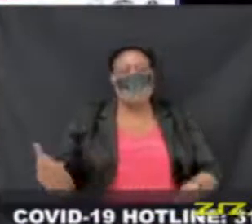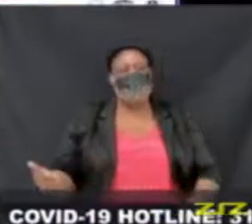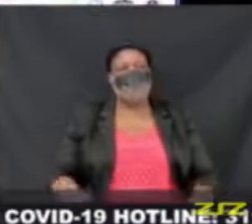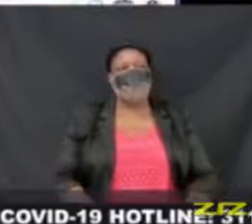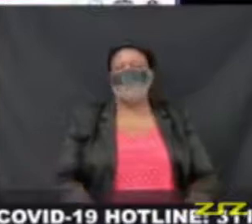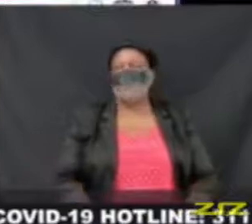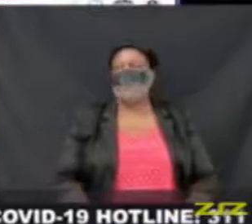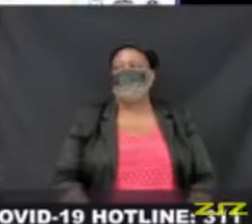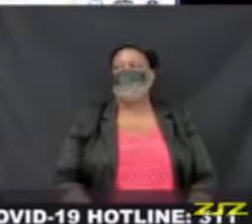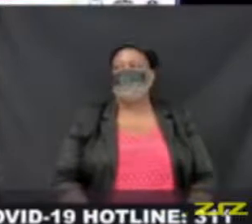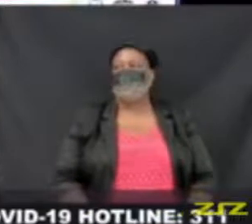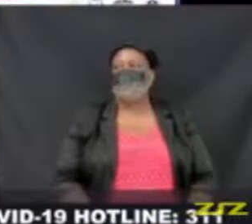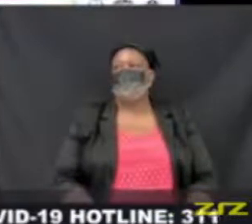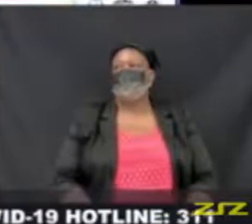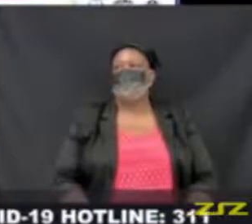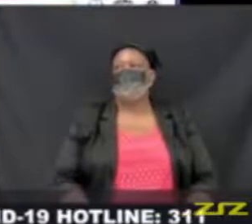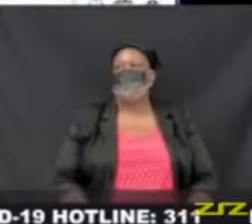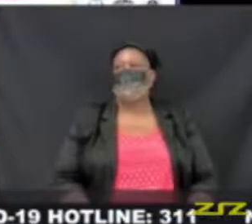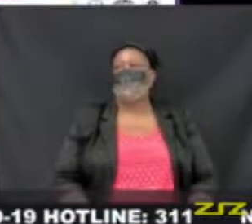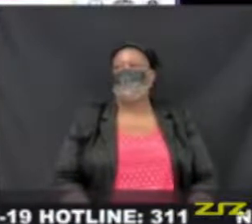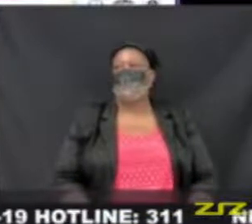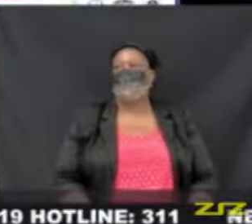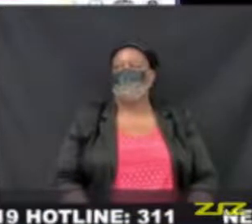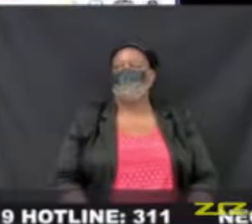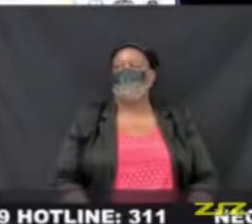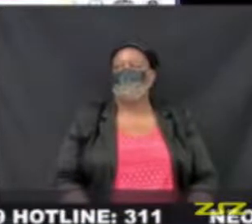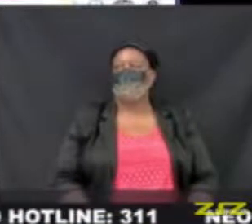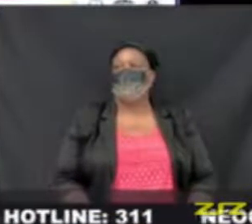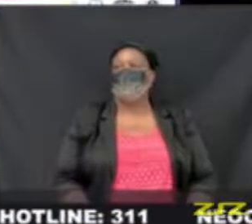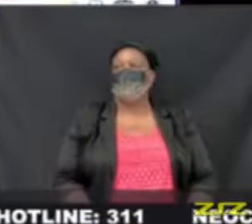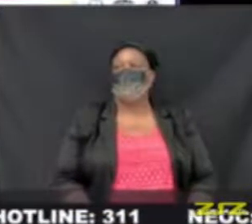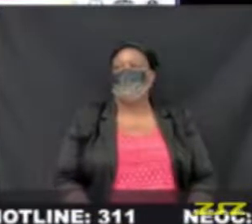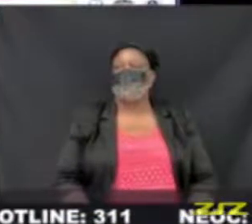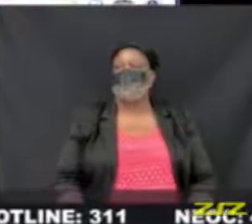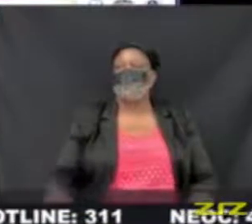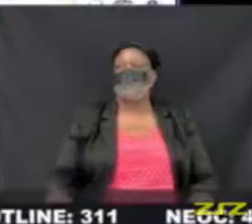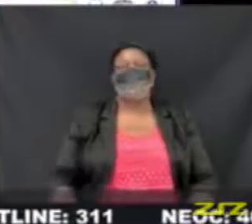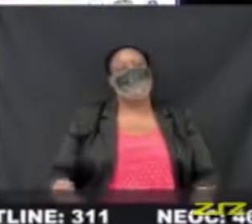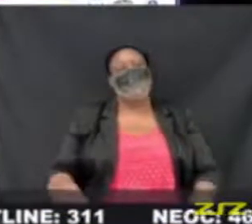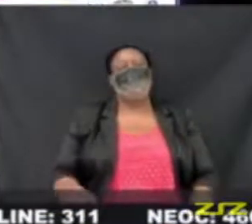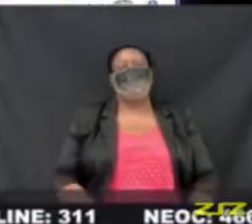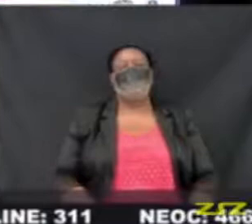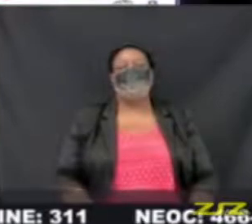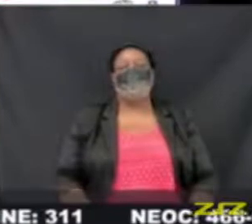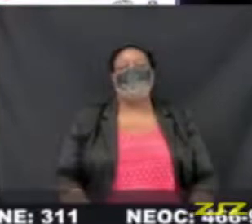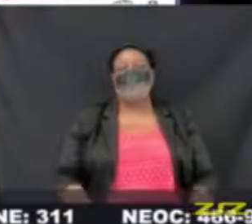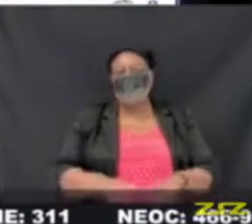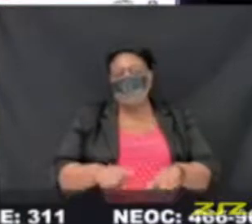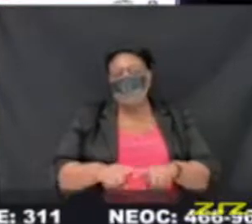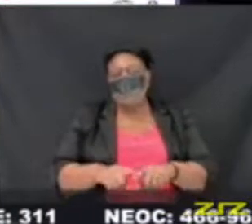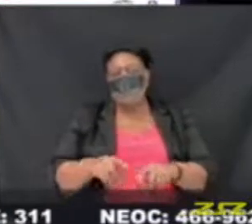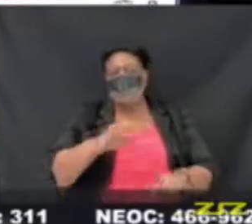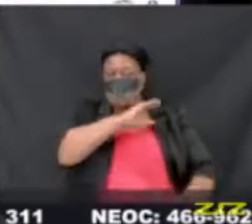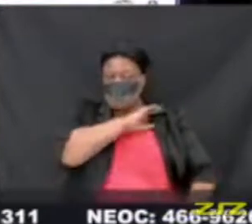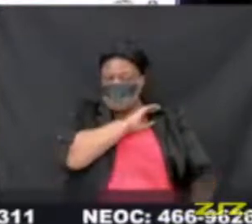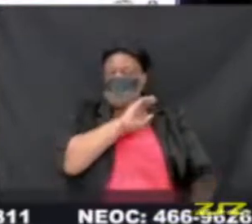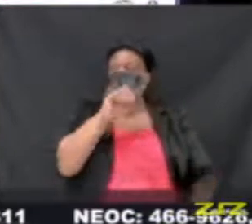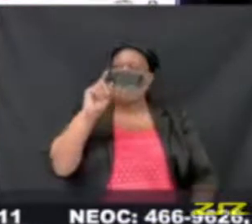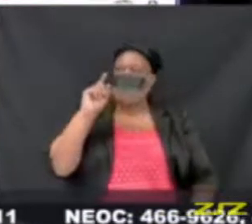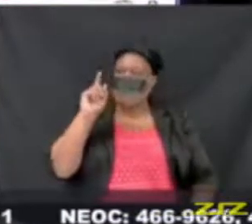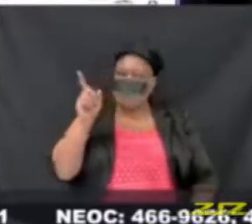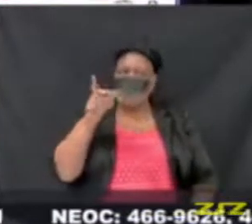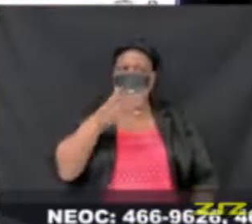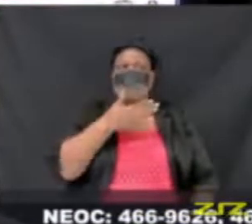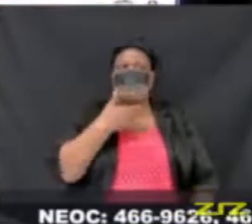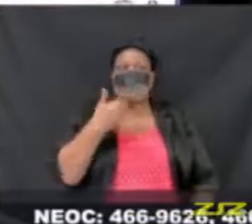Prime Minister, the Honorable Sean Richards, Acting Prime Minister, would have also joined us for us to sit down with them. And it's important to listen, because everybody makes